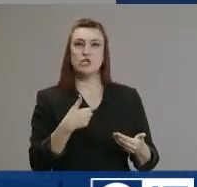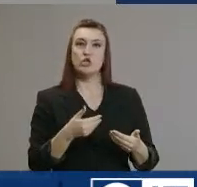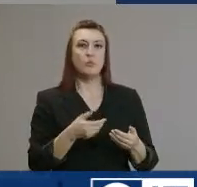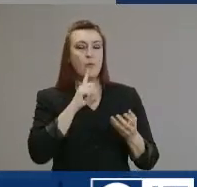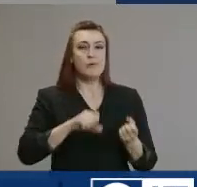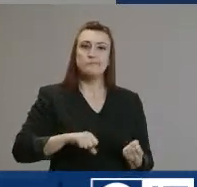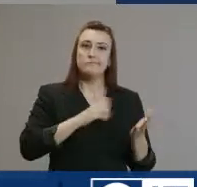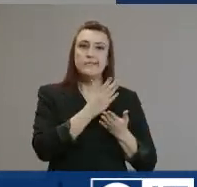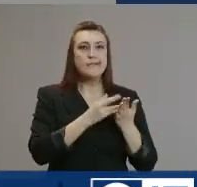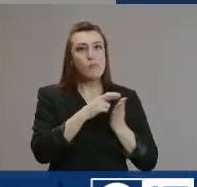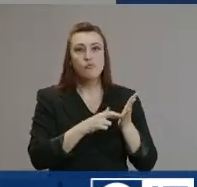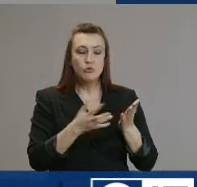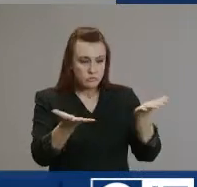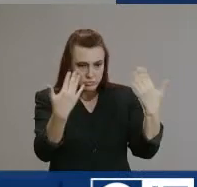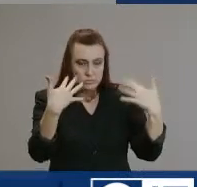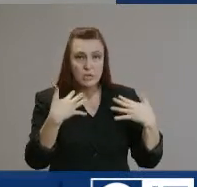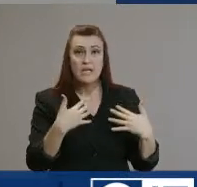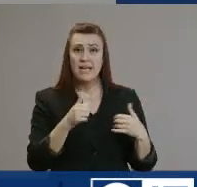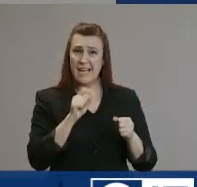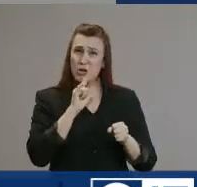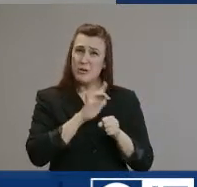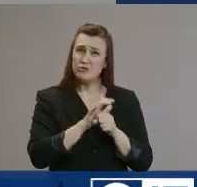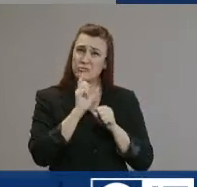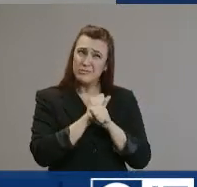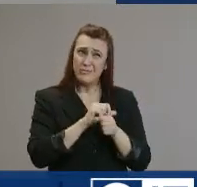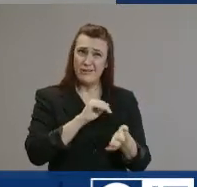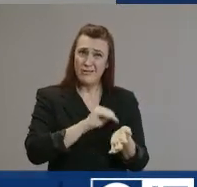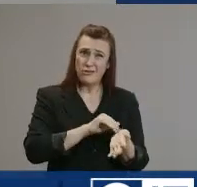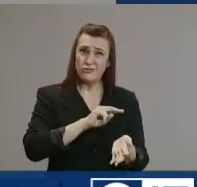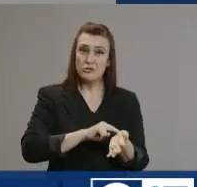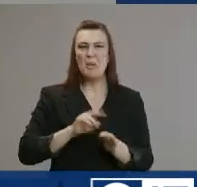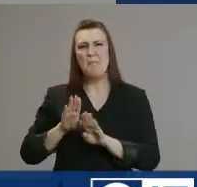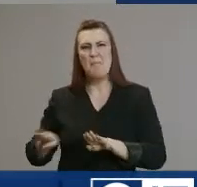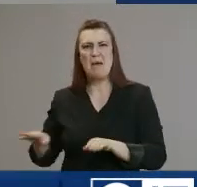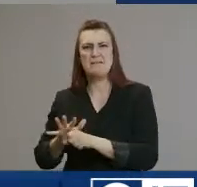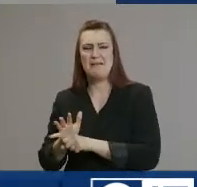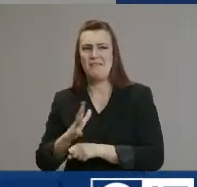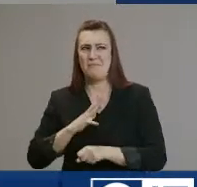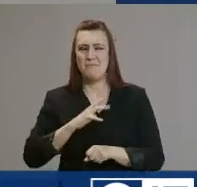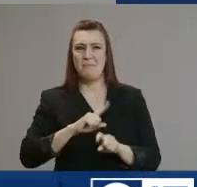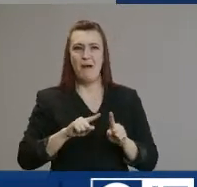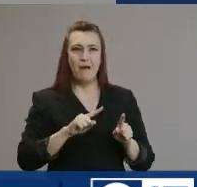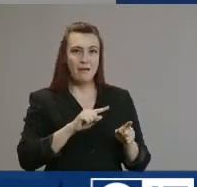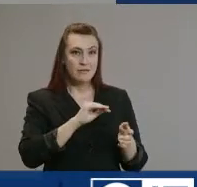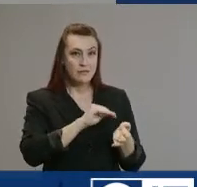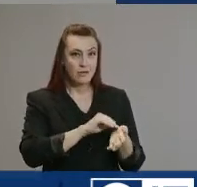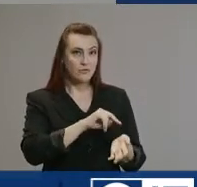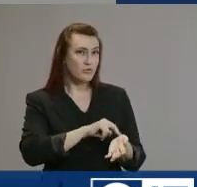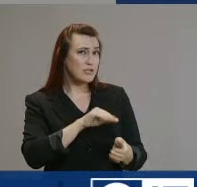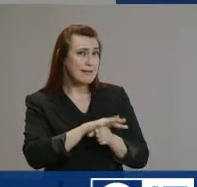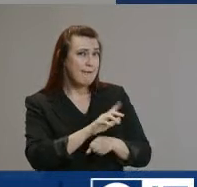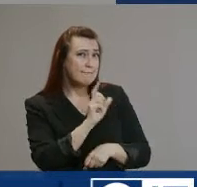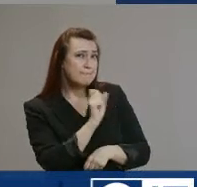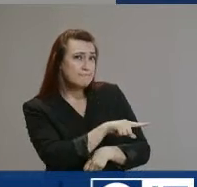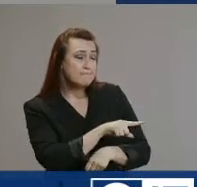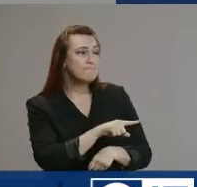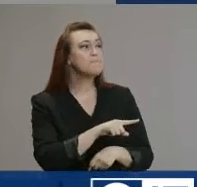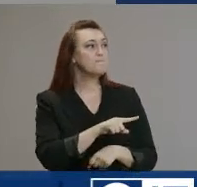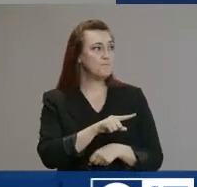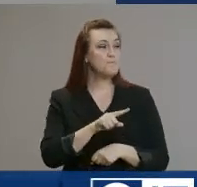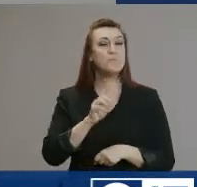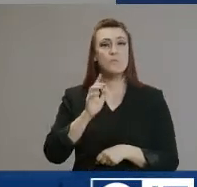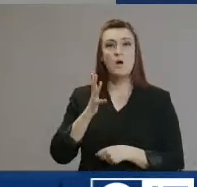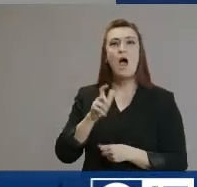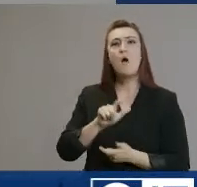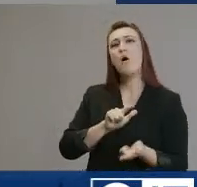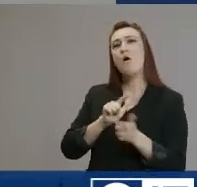and nurses to handle this current surge in cases? Well, first I want Dr. Chris to talk about where we are